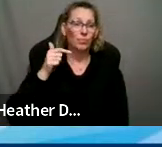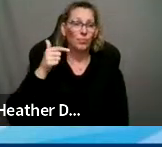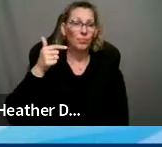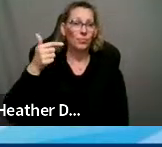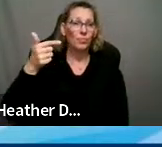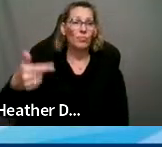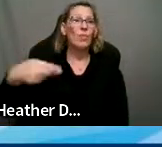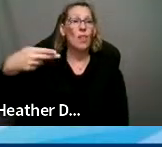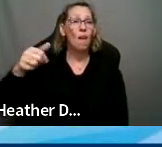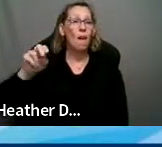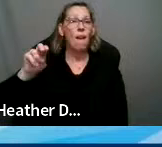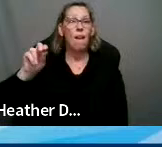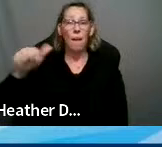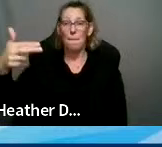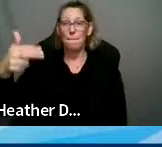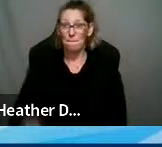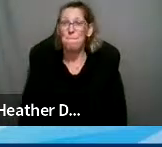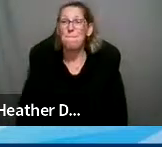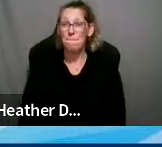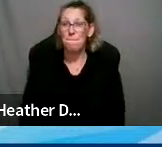presentation over to Hannah.